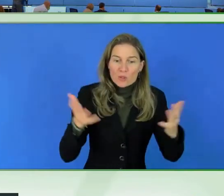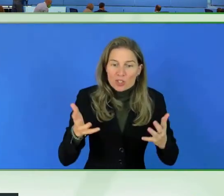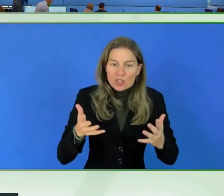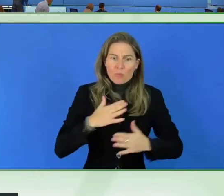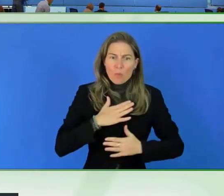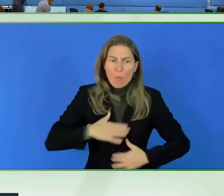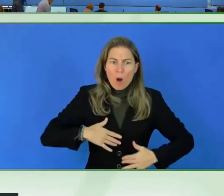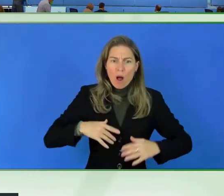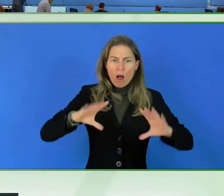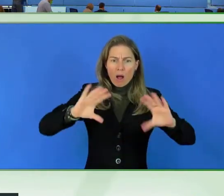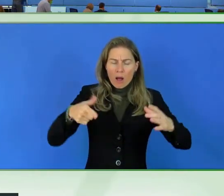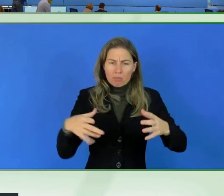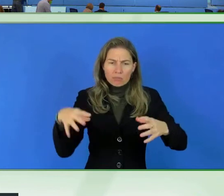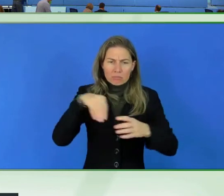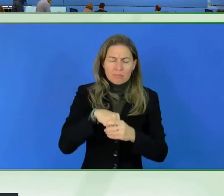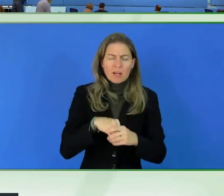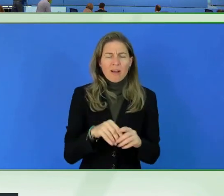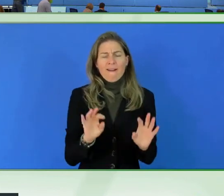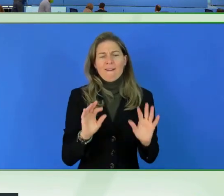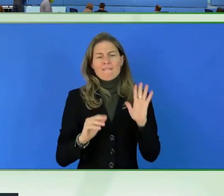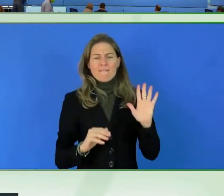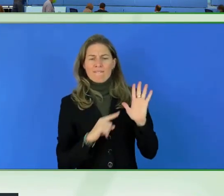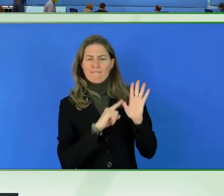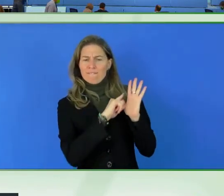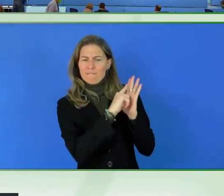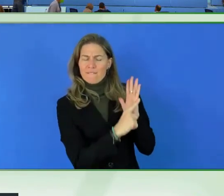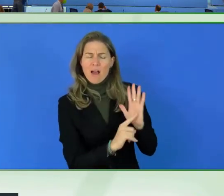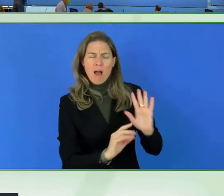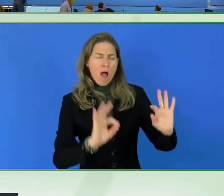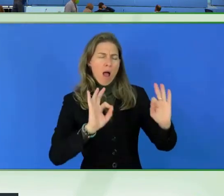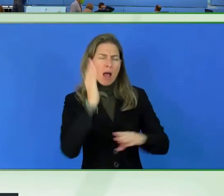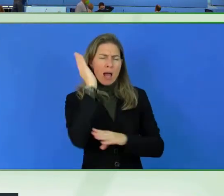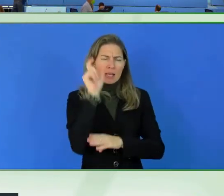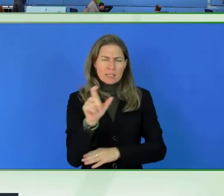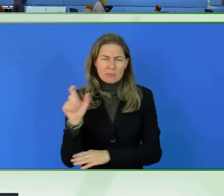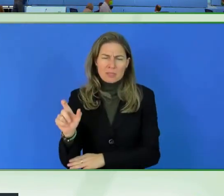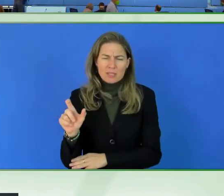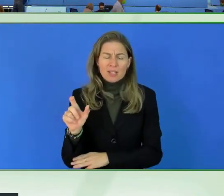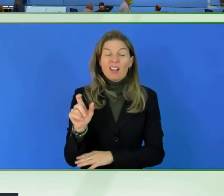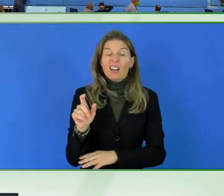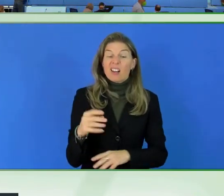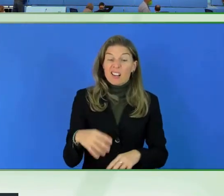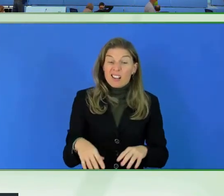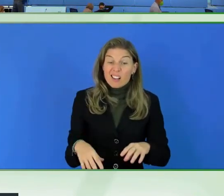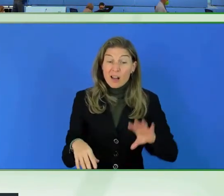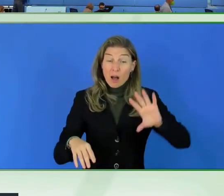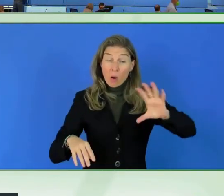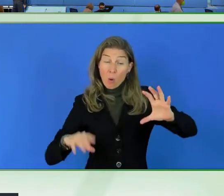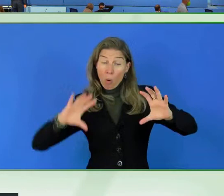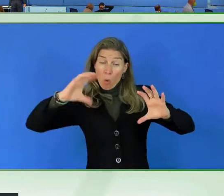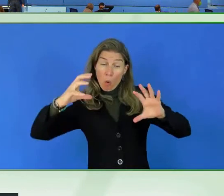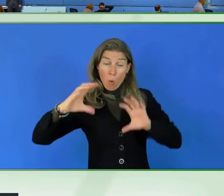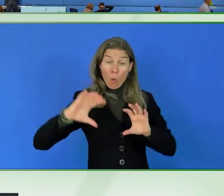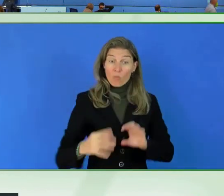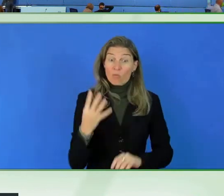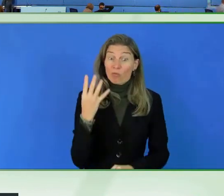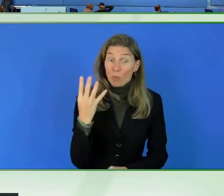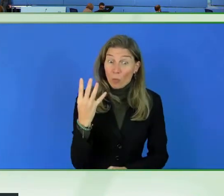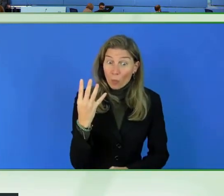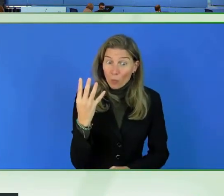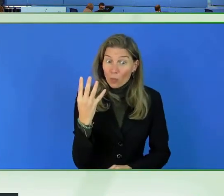amazing speakers representing 4 continents. So it's obviously a global conference, a global session today.